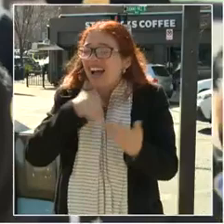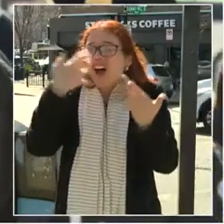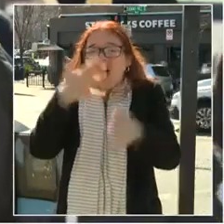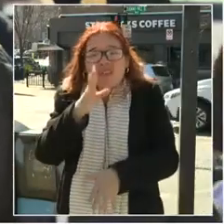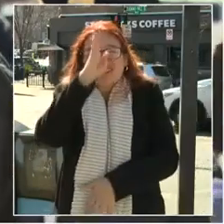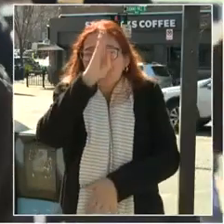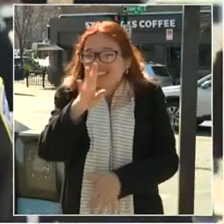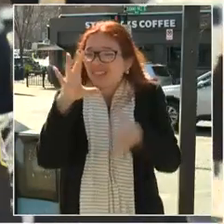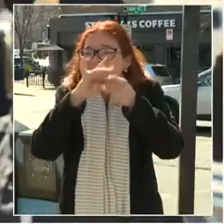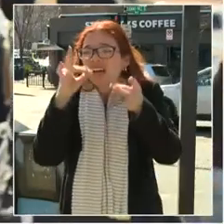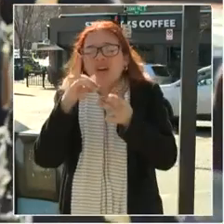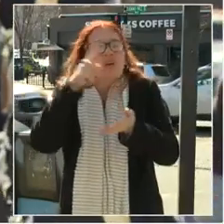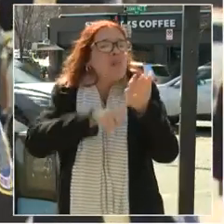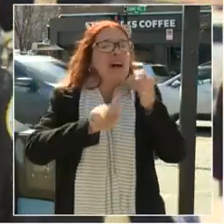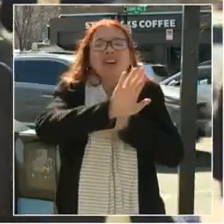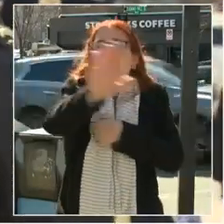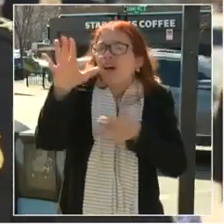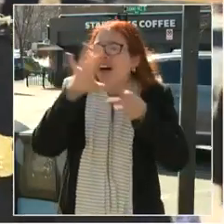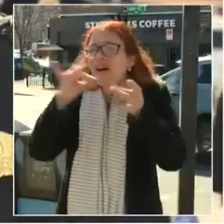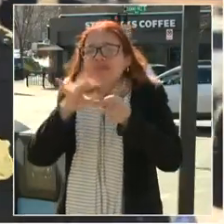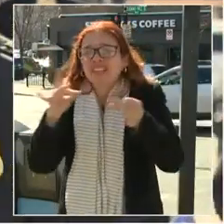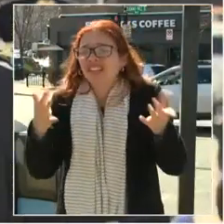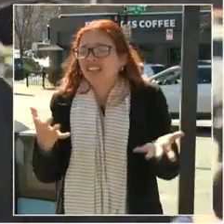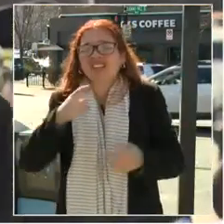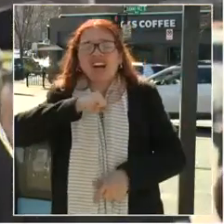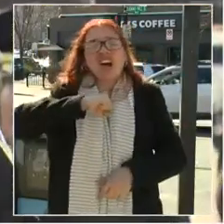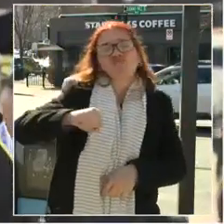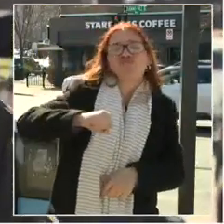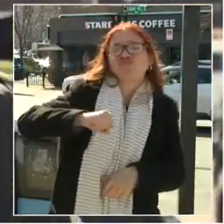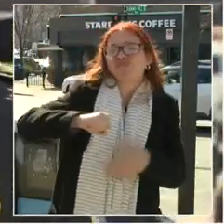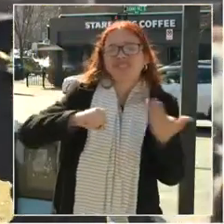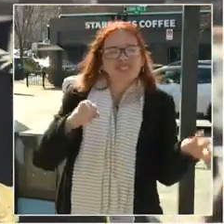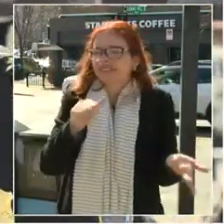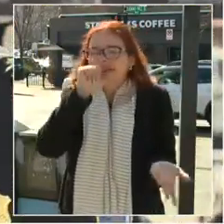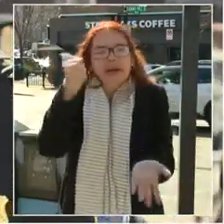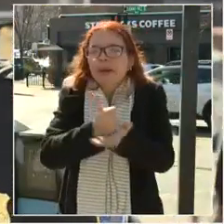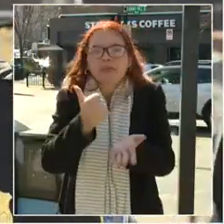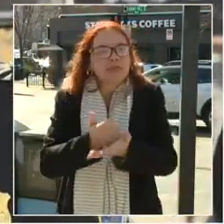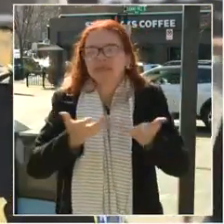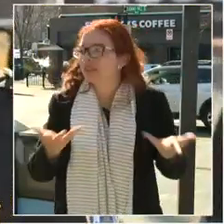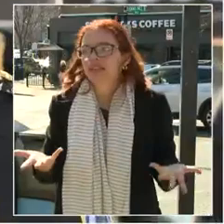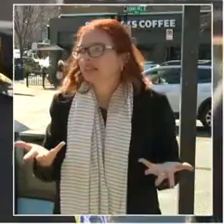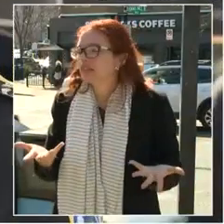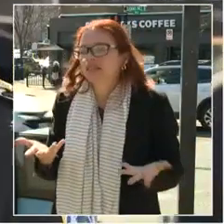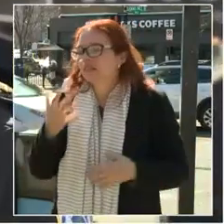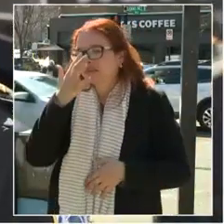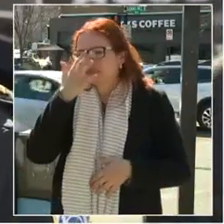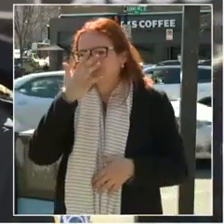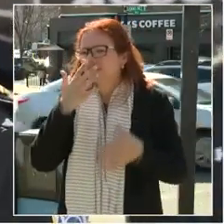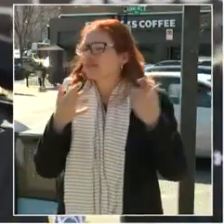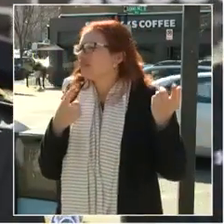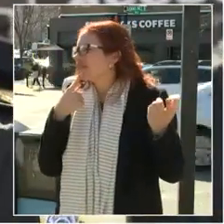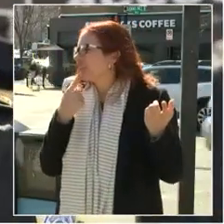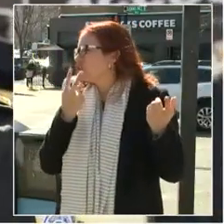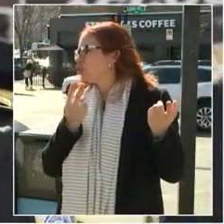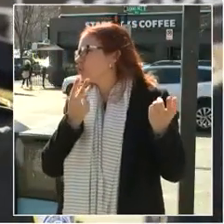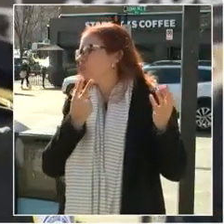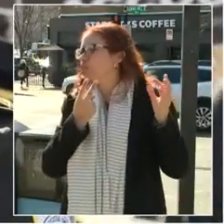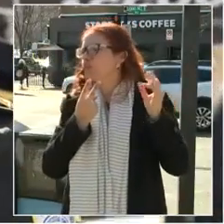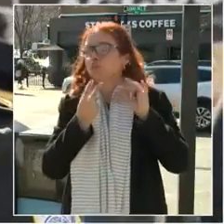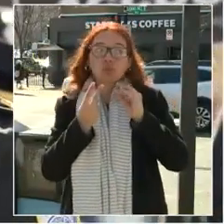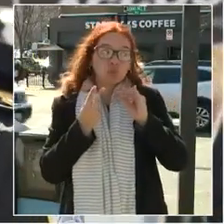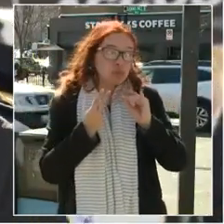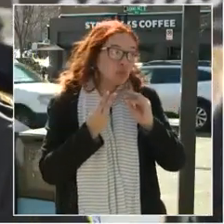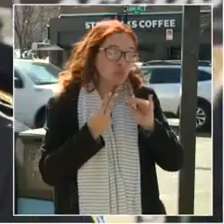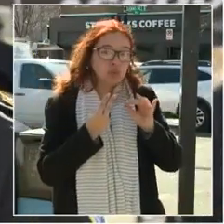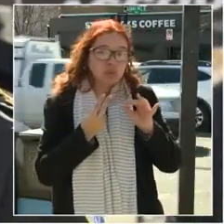your message is to those people that are not helping us keep this community safe? So I'll say two things. First one, I've said a